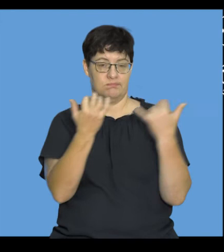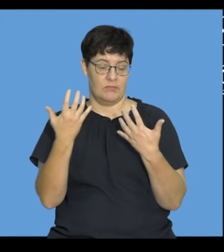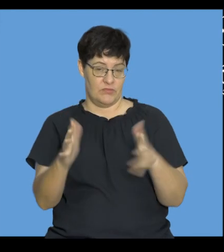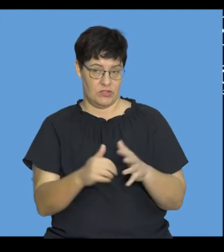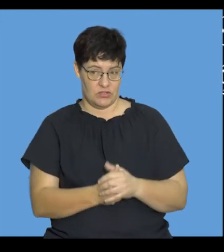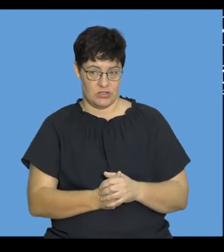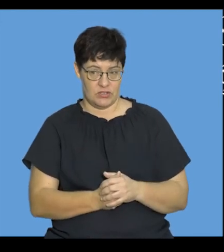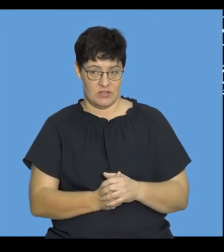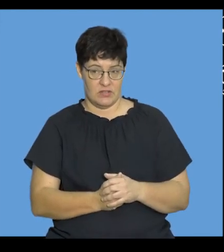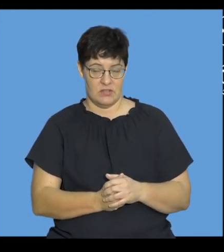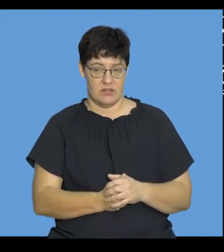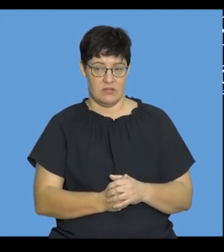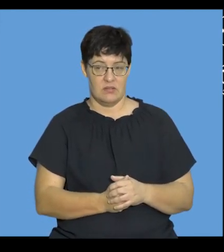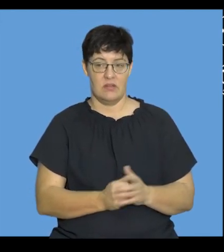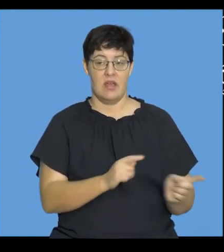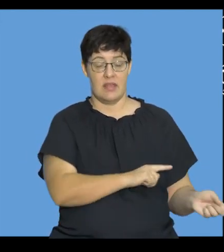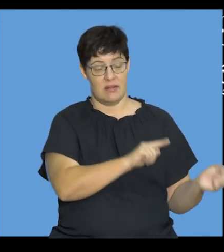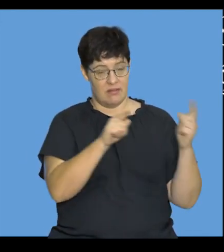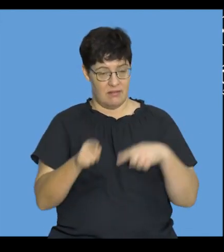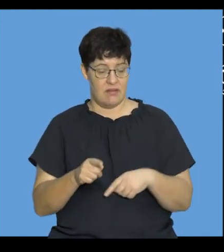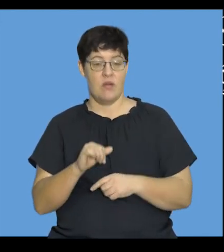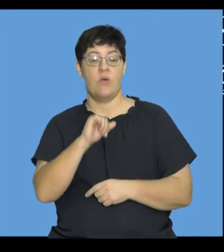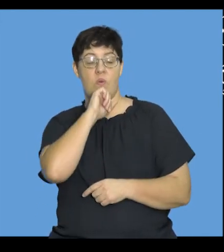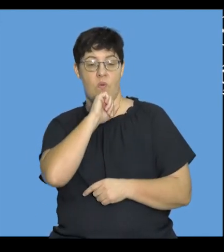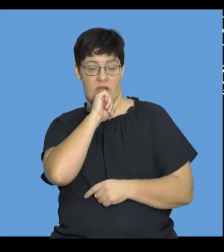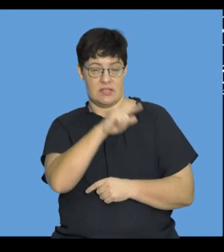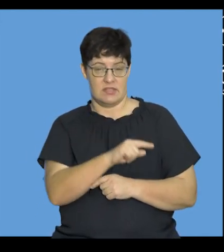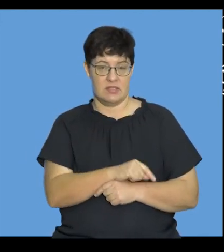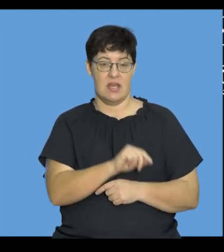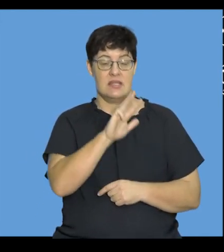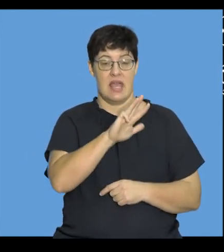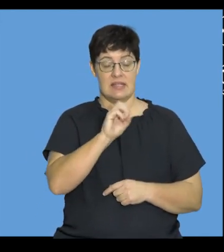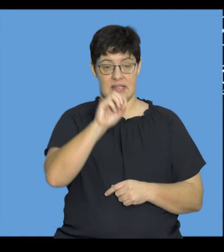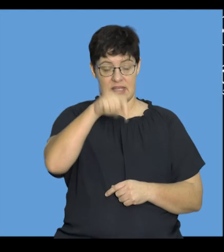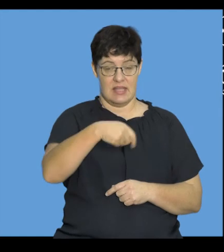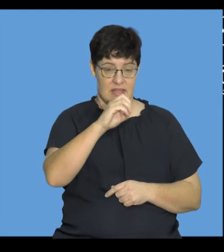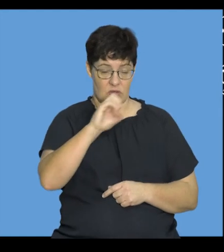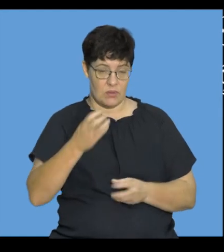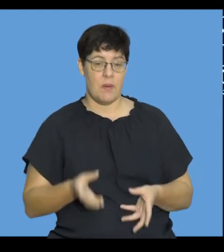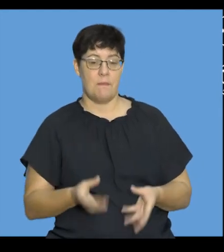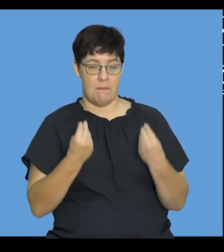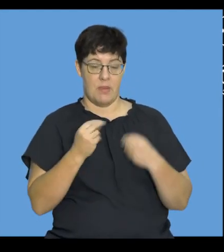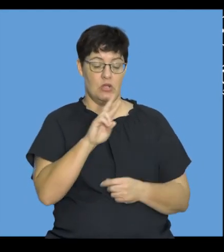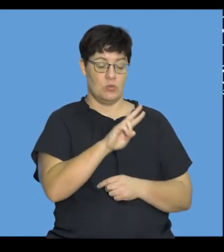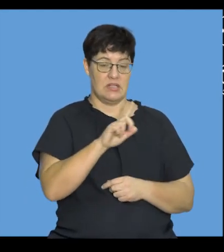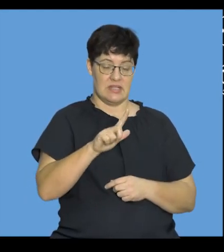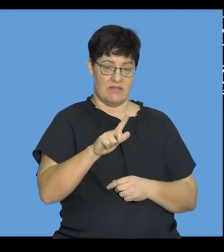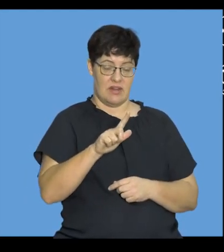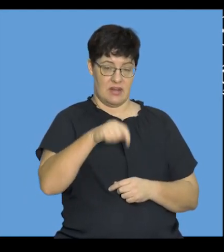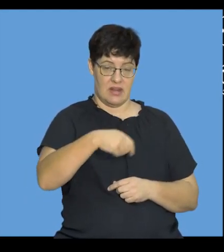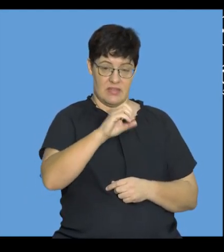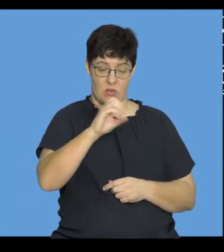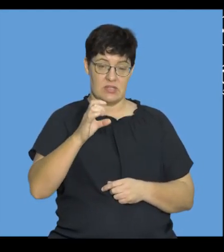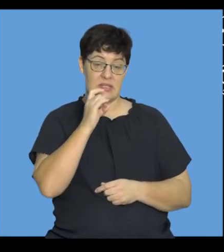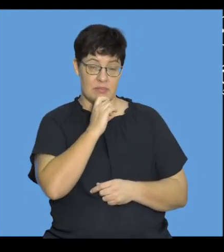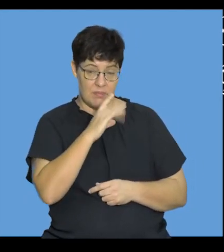we went on to August, the 90,000. How am I going to receive that? 27,000 in September and